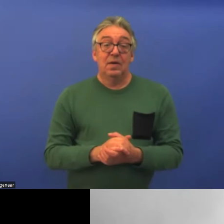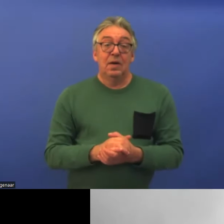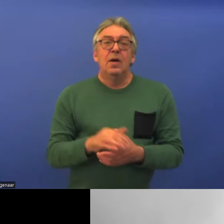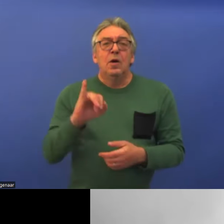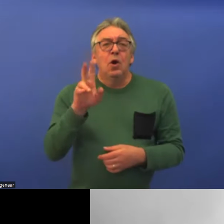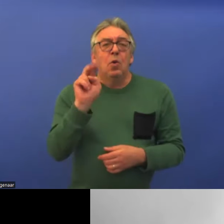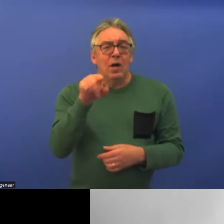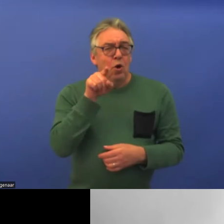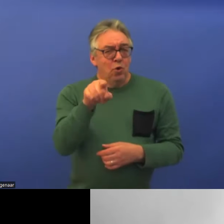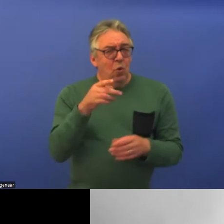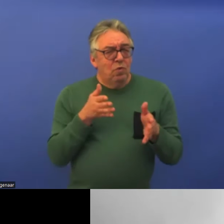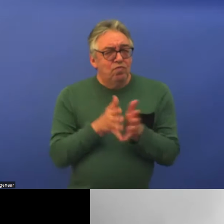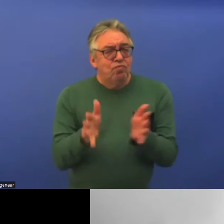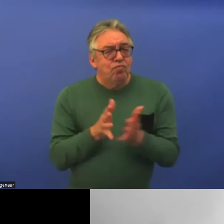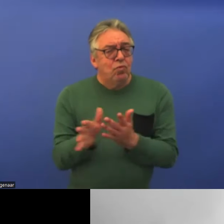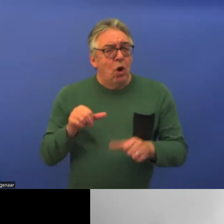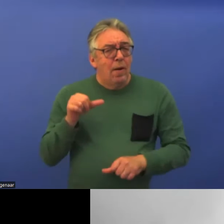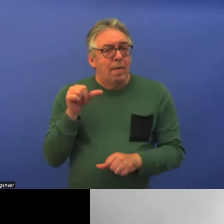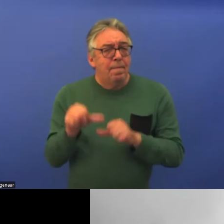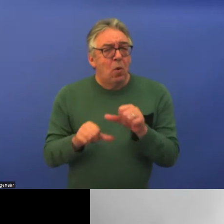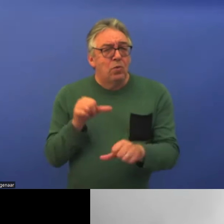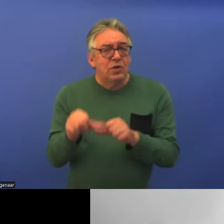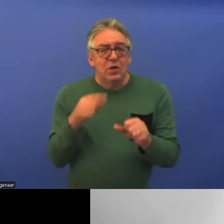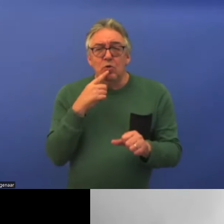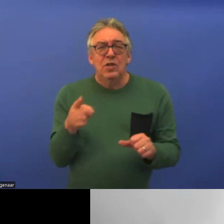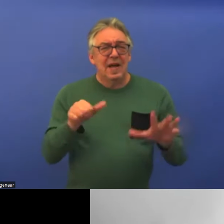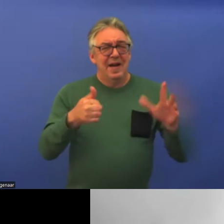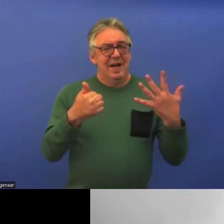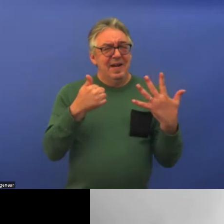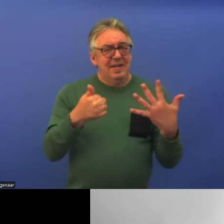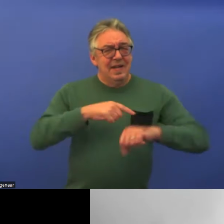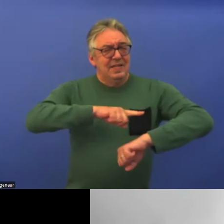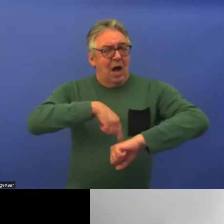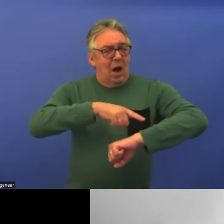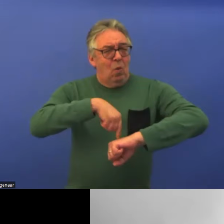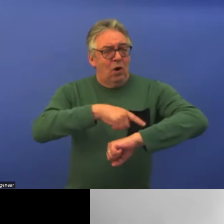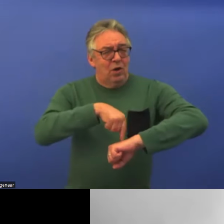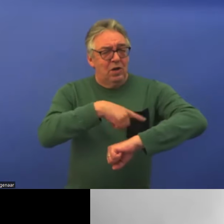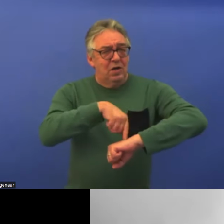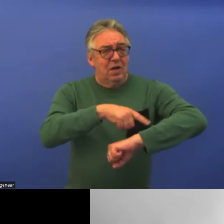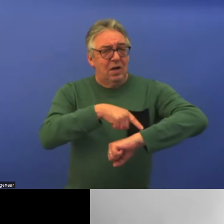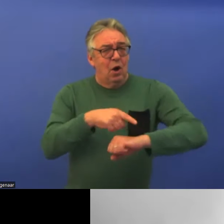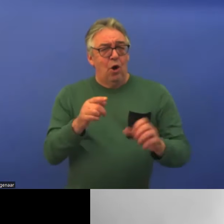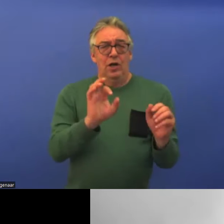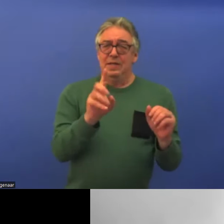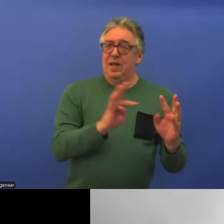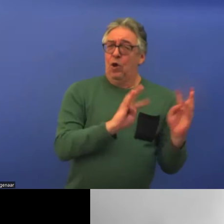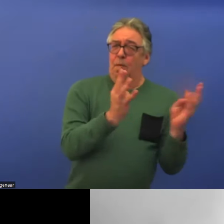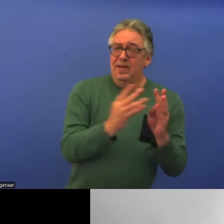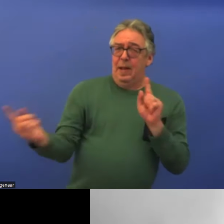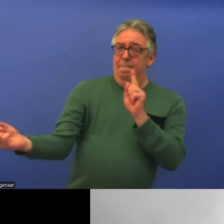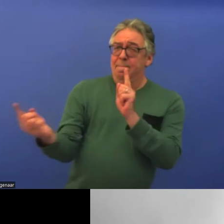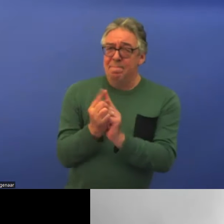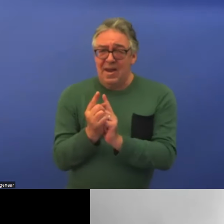Ignacio on mentioning a 6-hour session after the presentation of a national report, and if